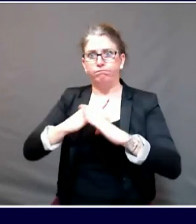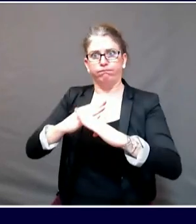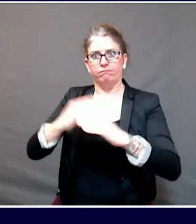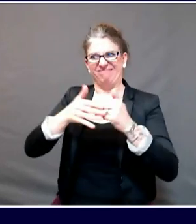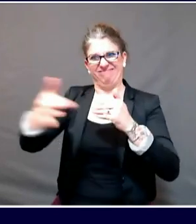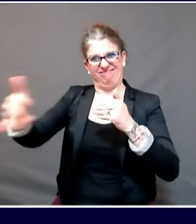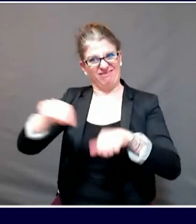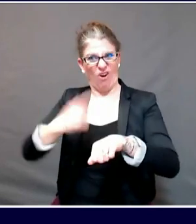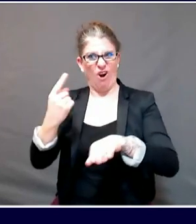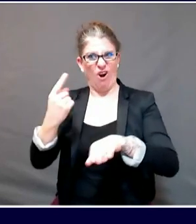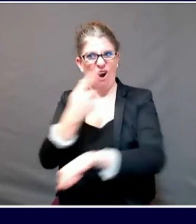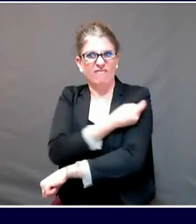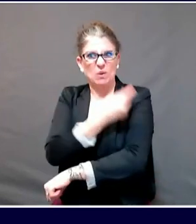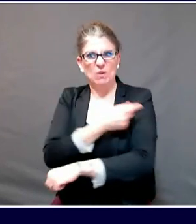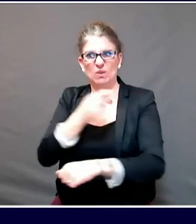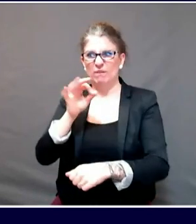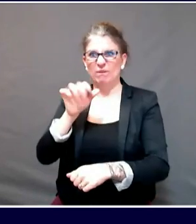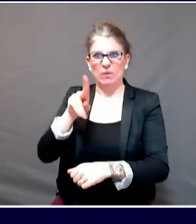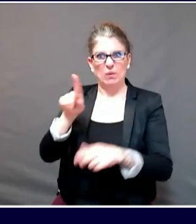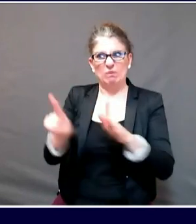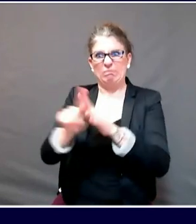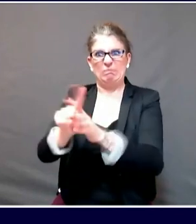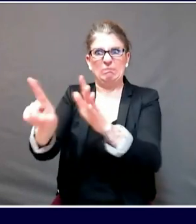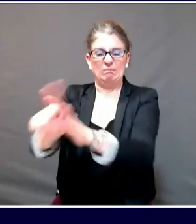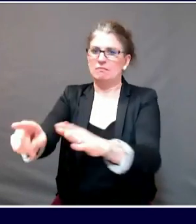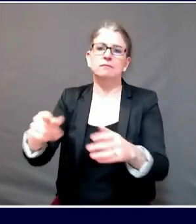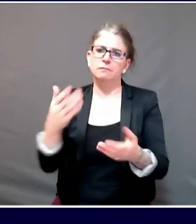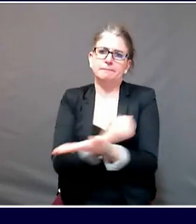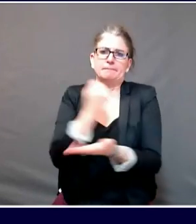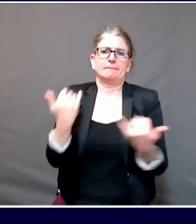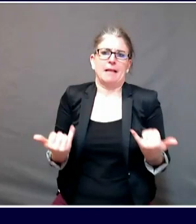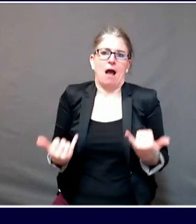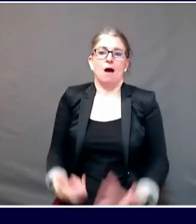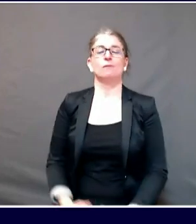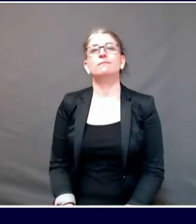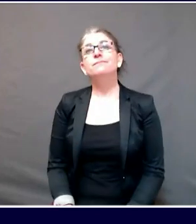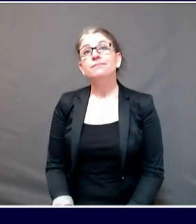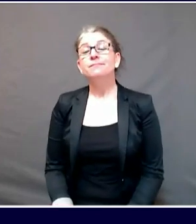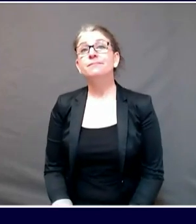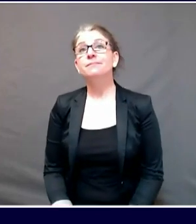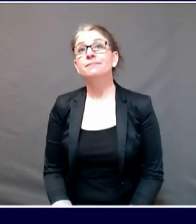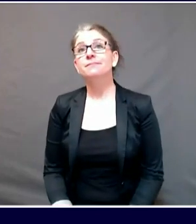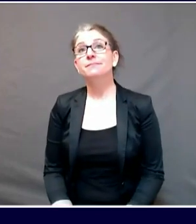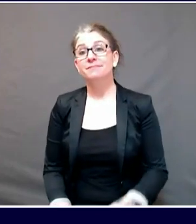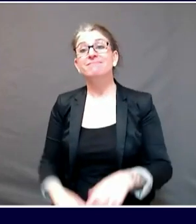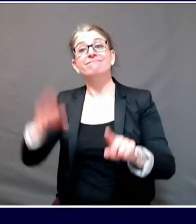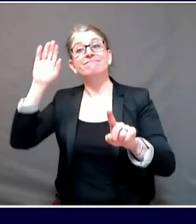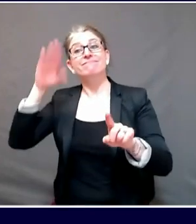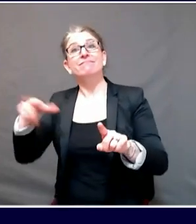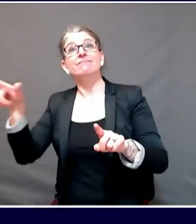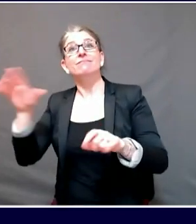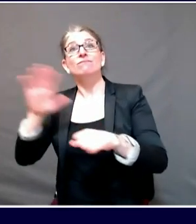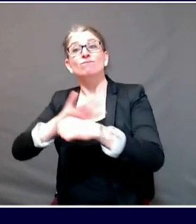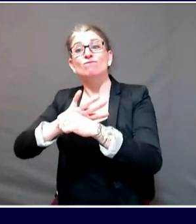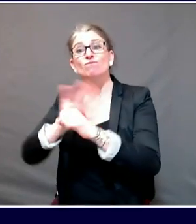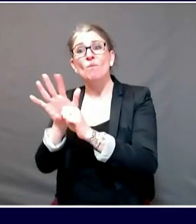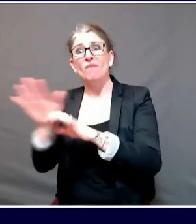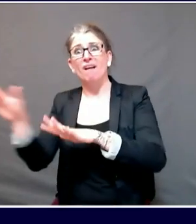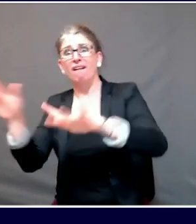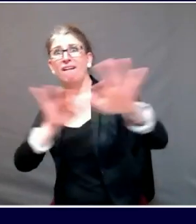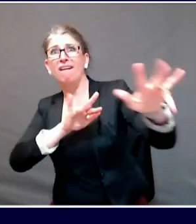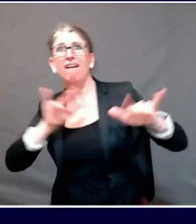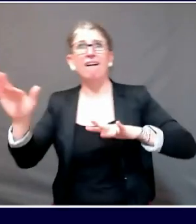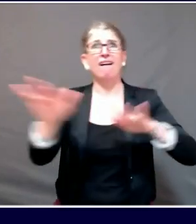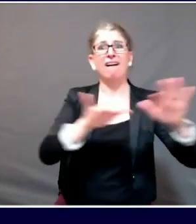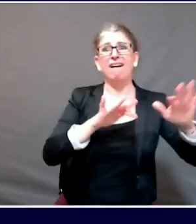you and everyone around you from the flu, which is still with us, even though COVID-19 may be what's top of